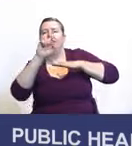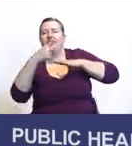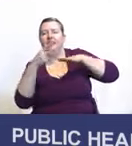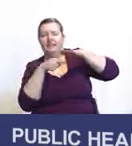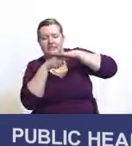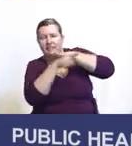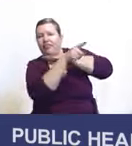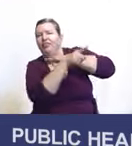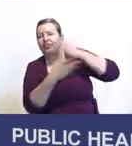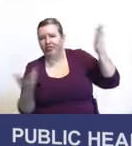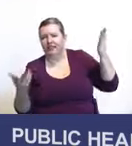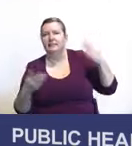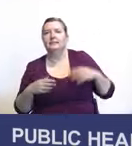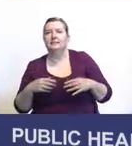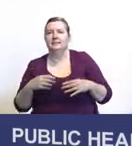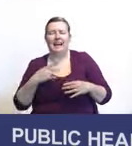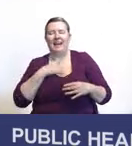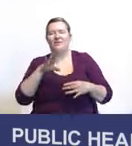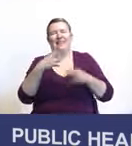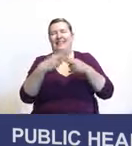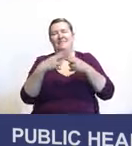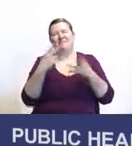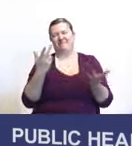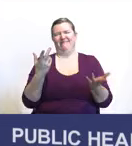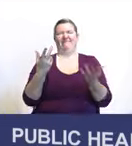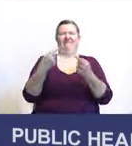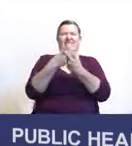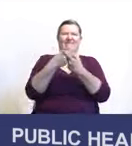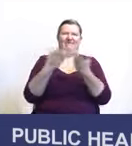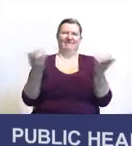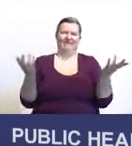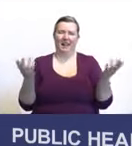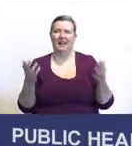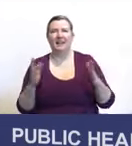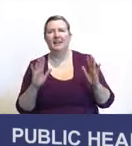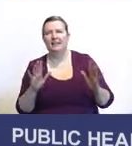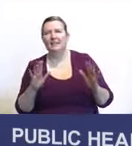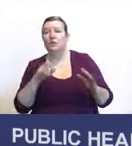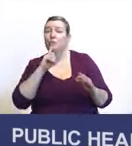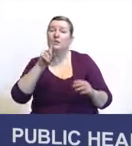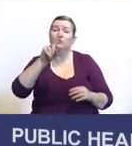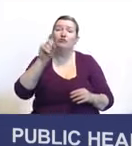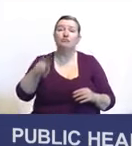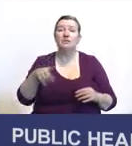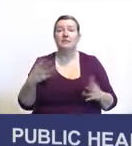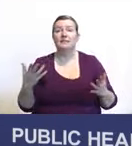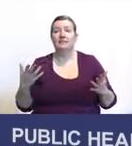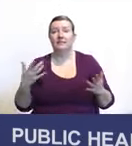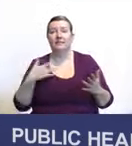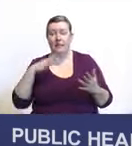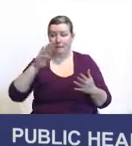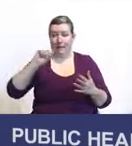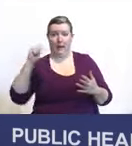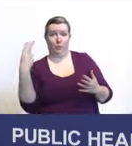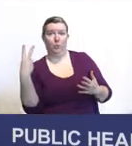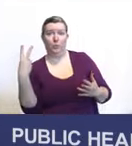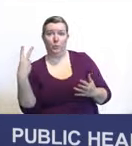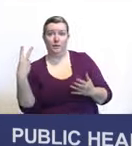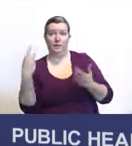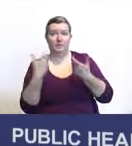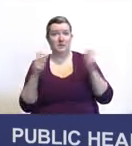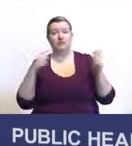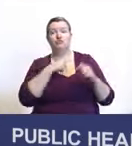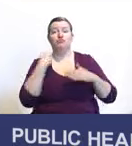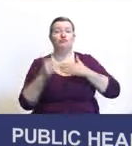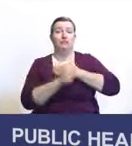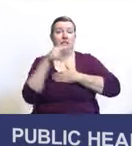name, a couple of things about it. First off, you know, the real question is, do we think that this is going to be a greater risk for New Jersey or for the United States? Do we think it's